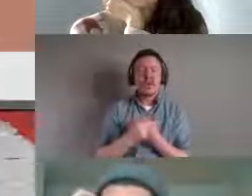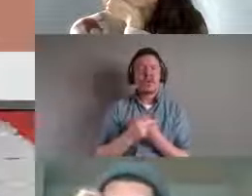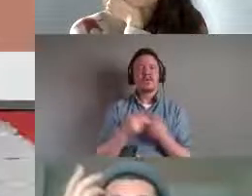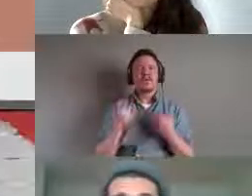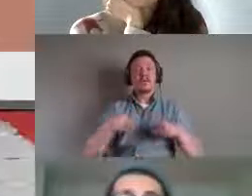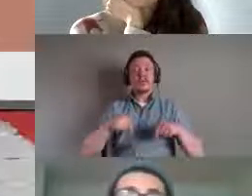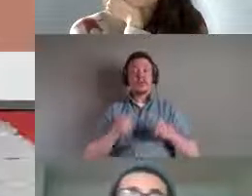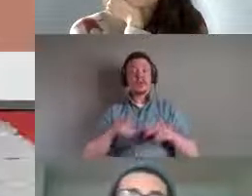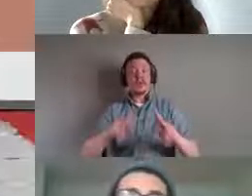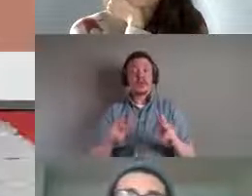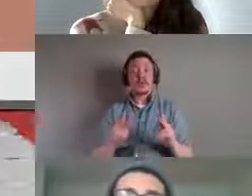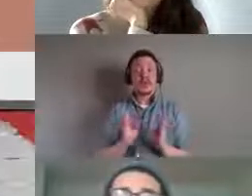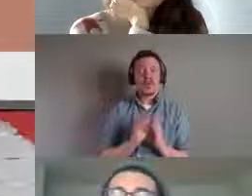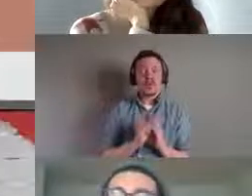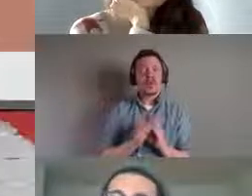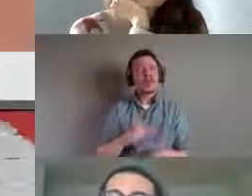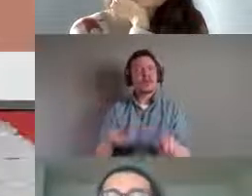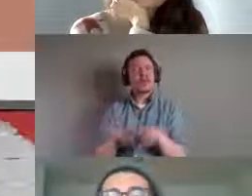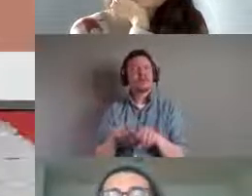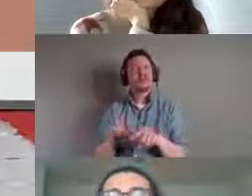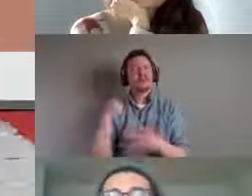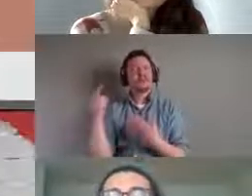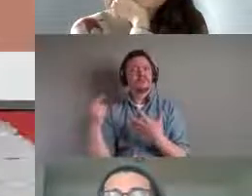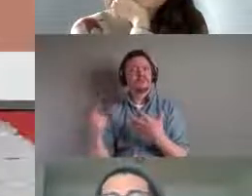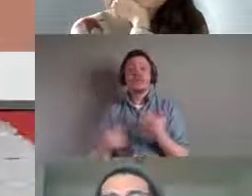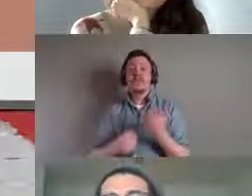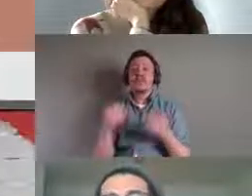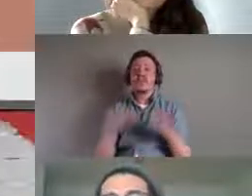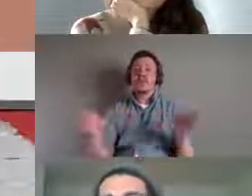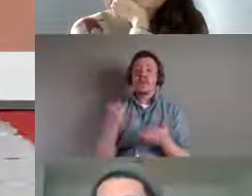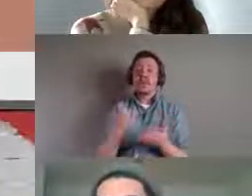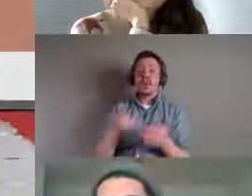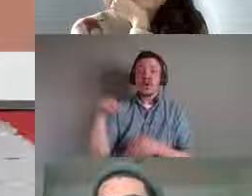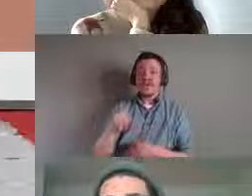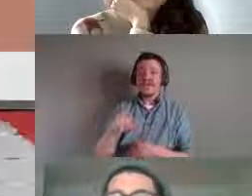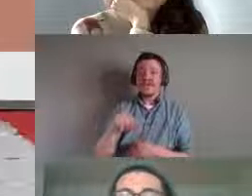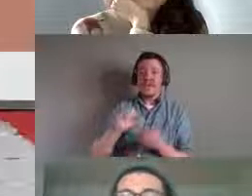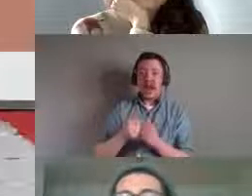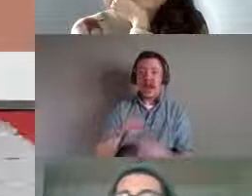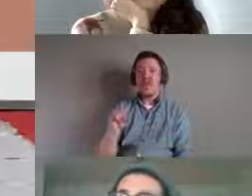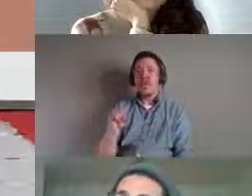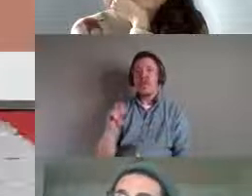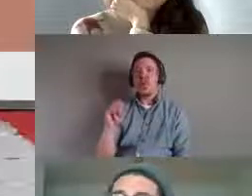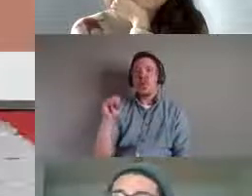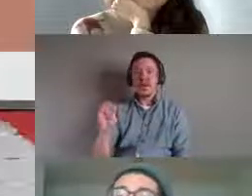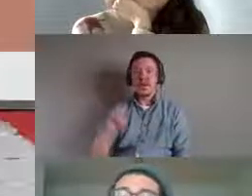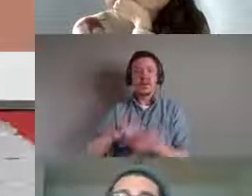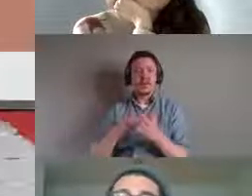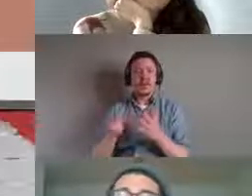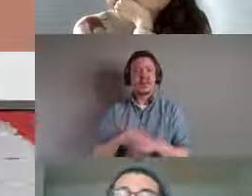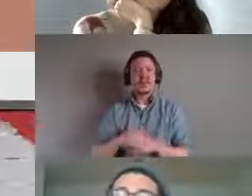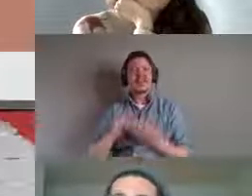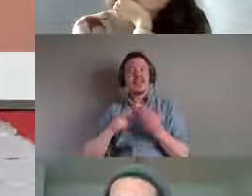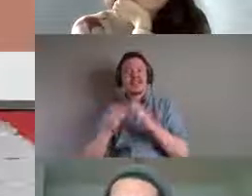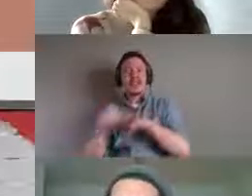opportunity that we're going to talk about. But most public art programs are funded through an ordinance that's either happening at a city, county,